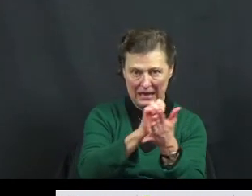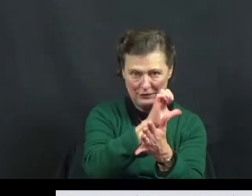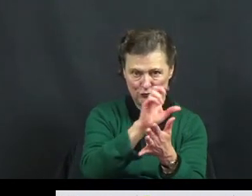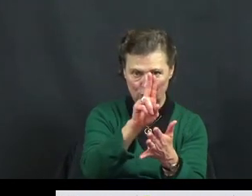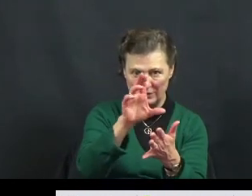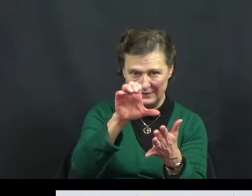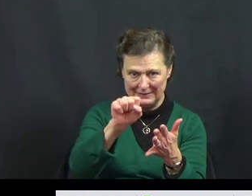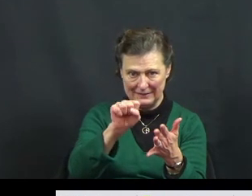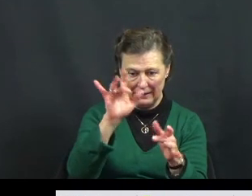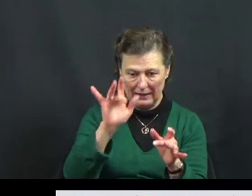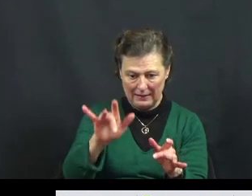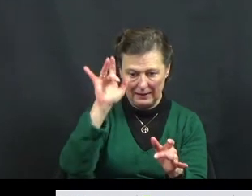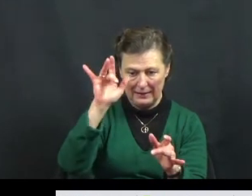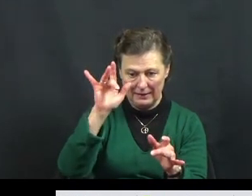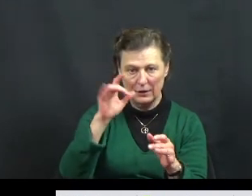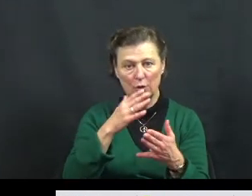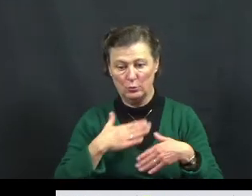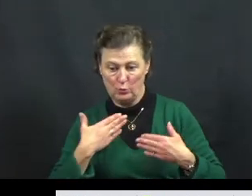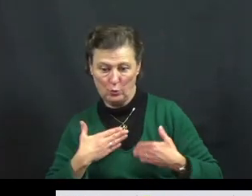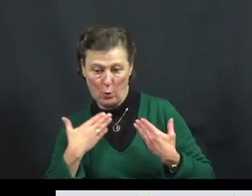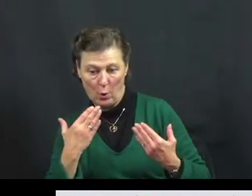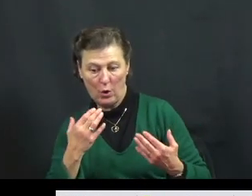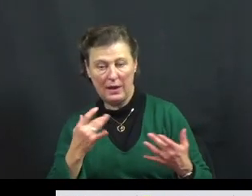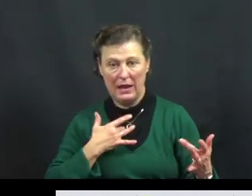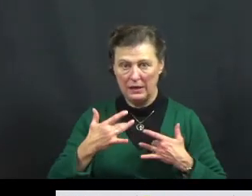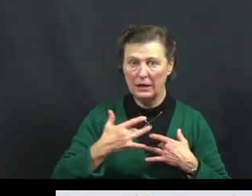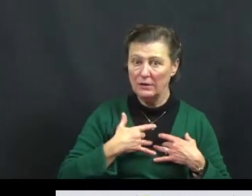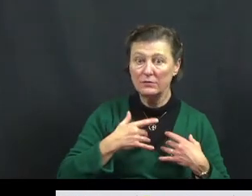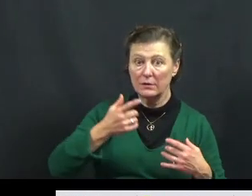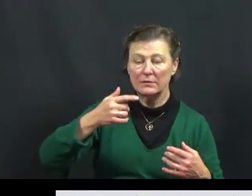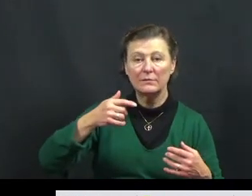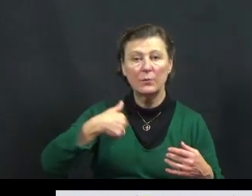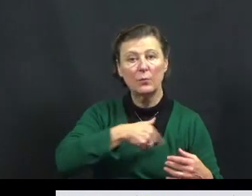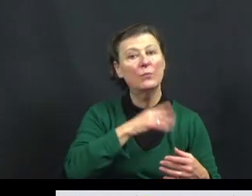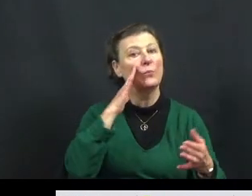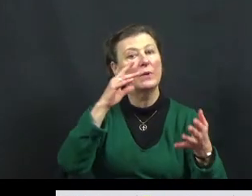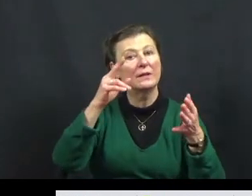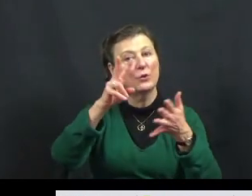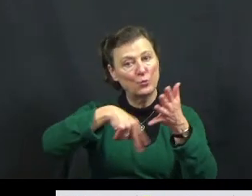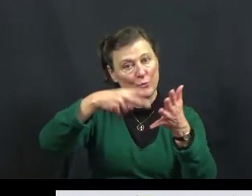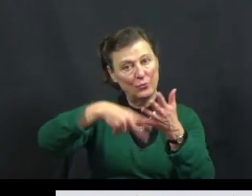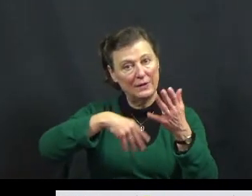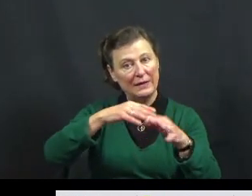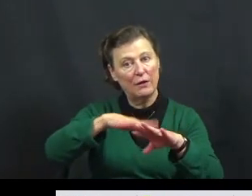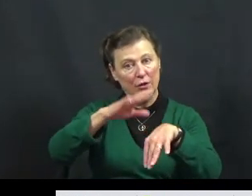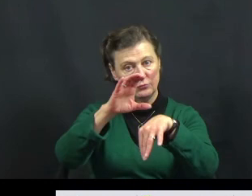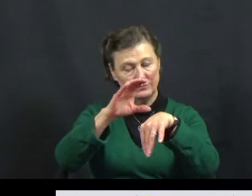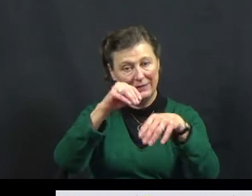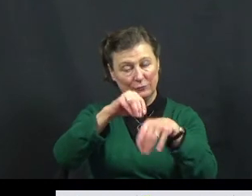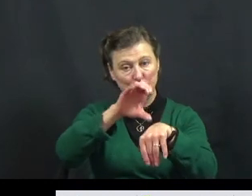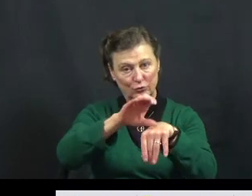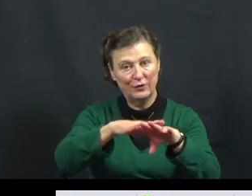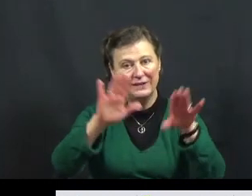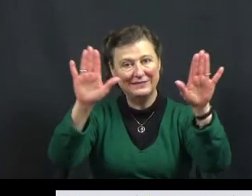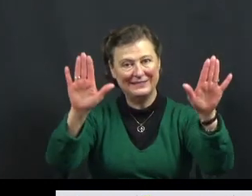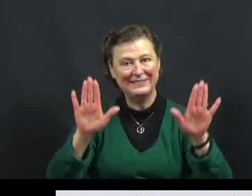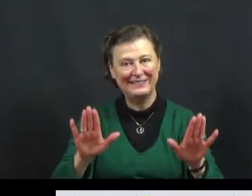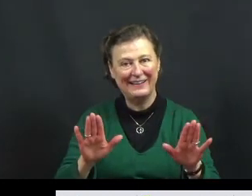says Joys and Concerns for them to be read in our services on Sunday.